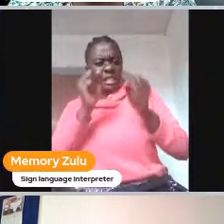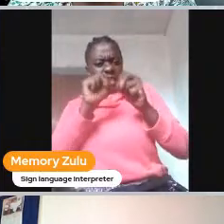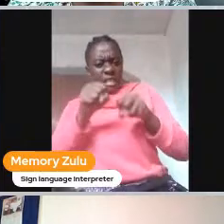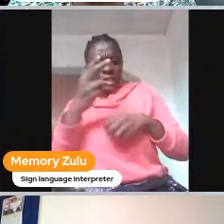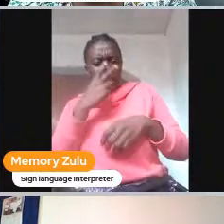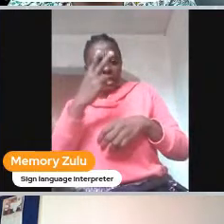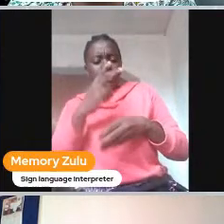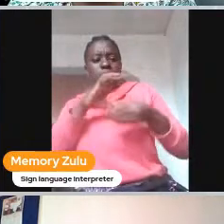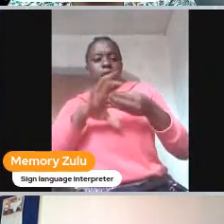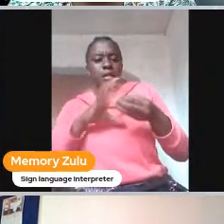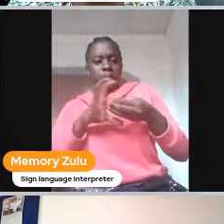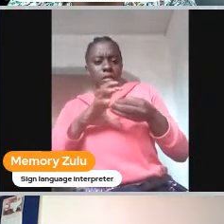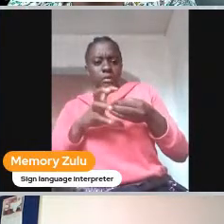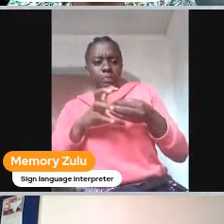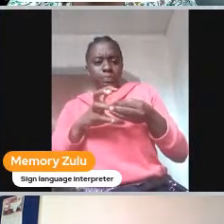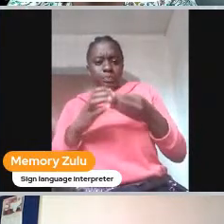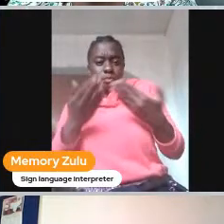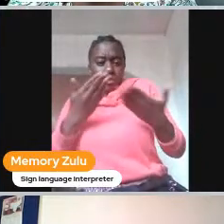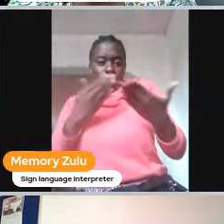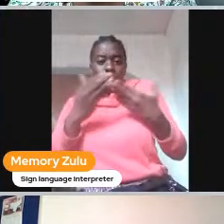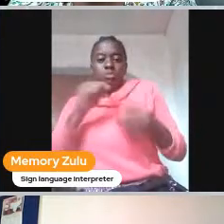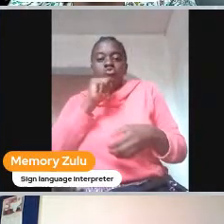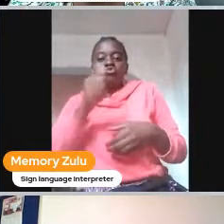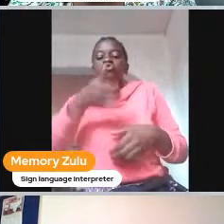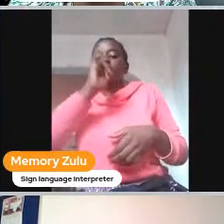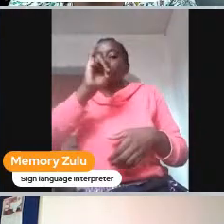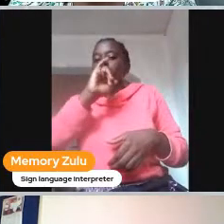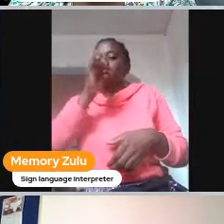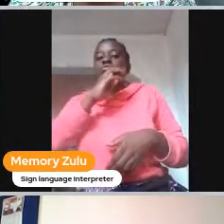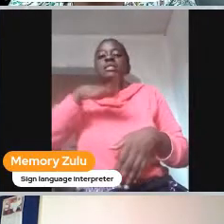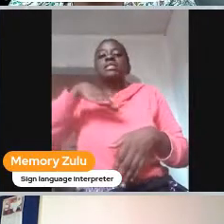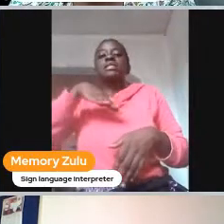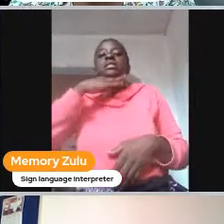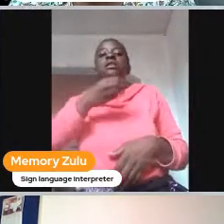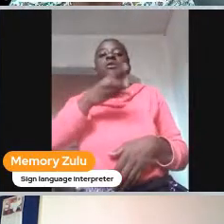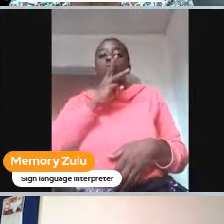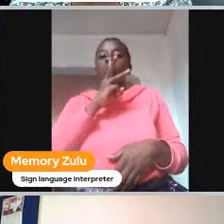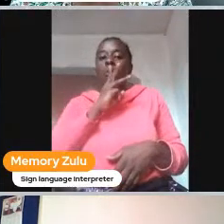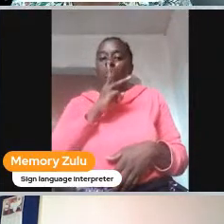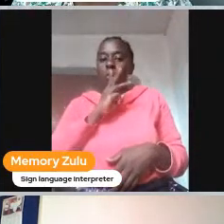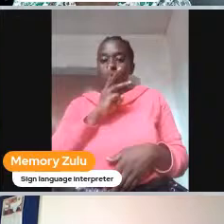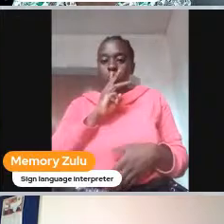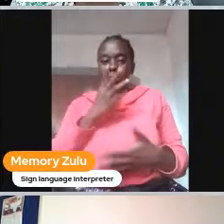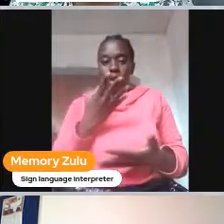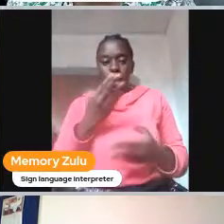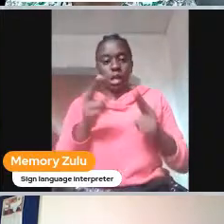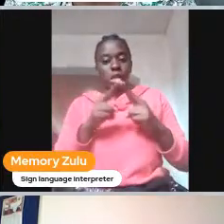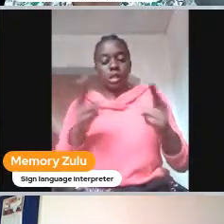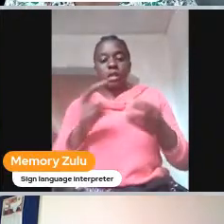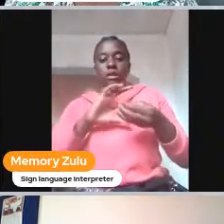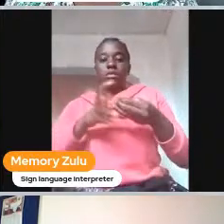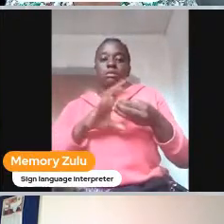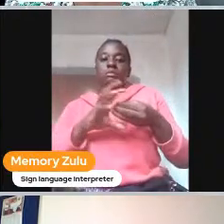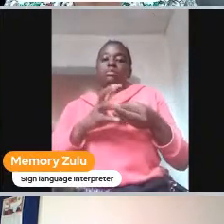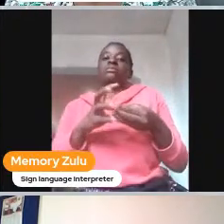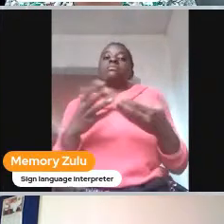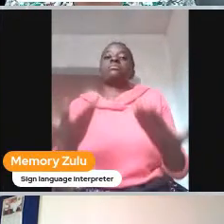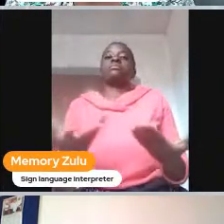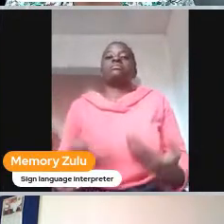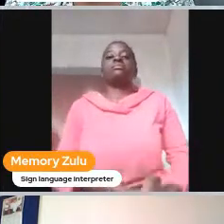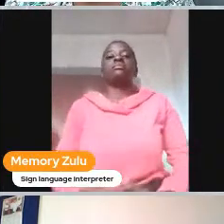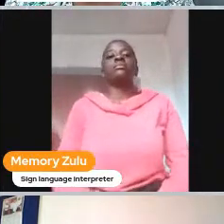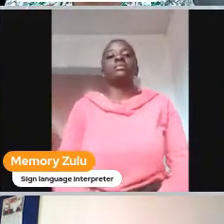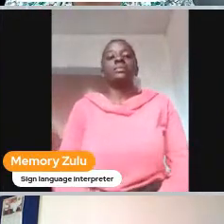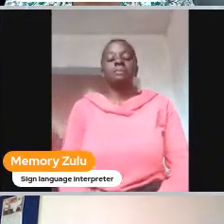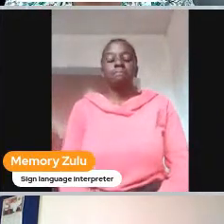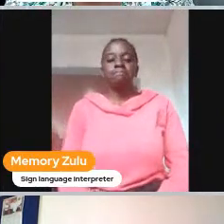That's in simplest way I can describe them or narrate the differences. I thank